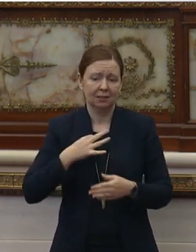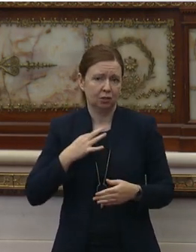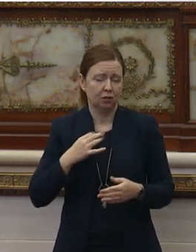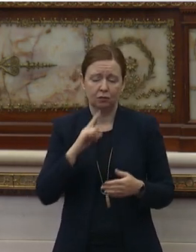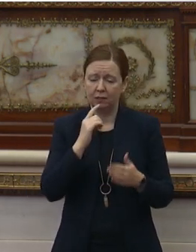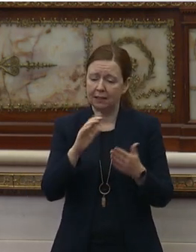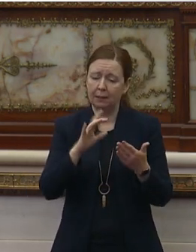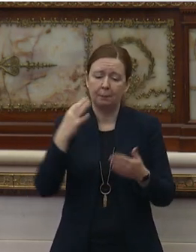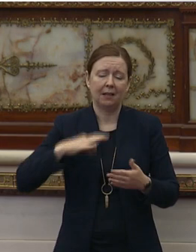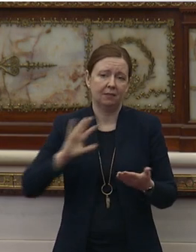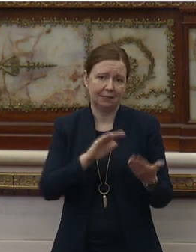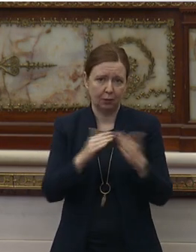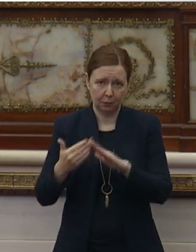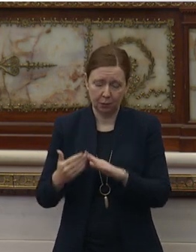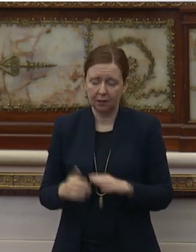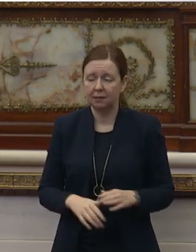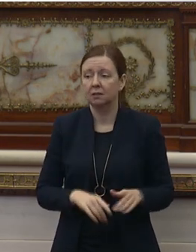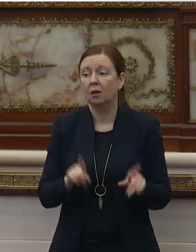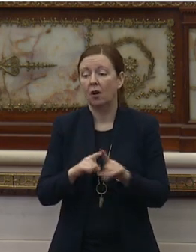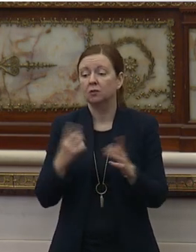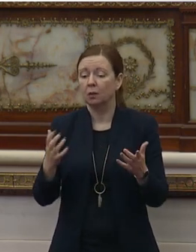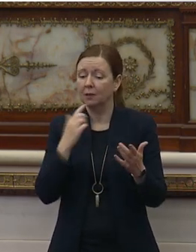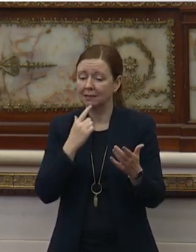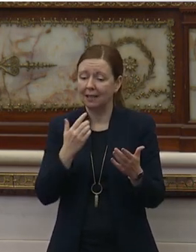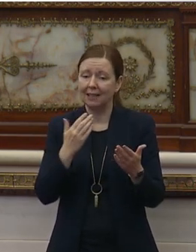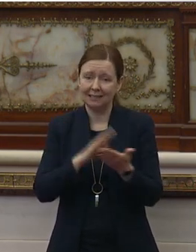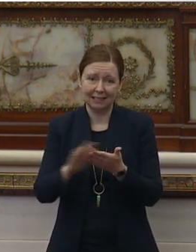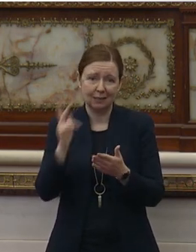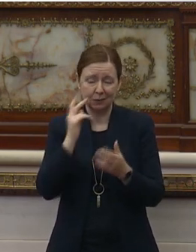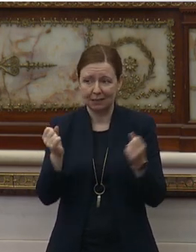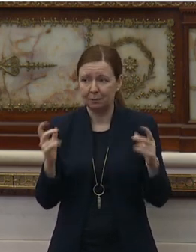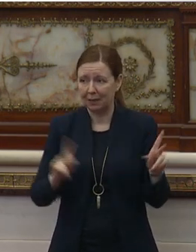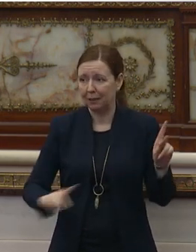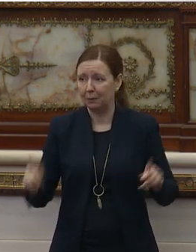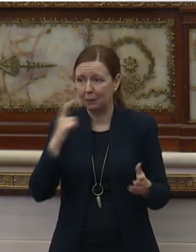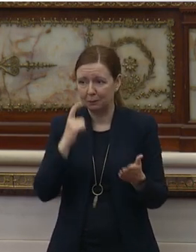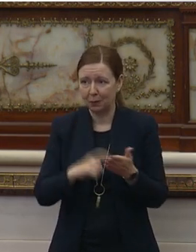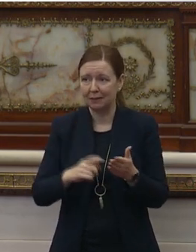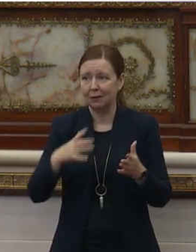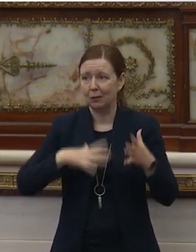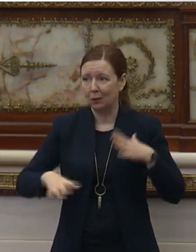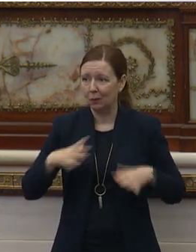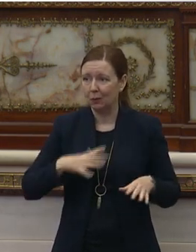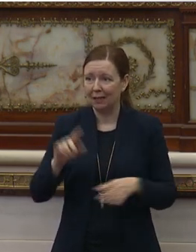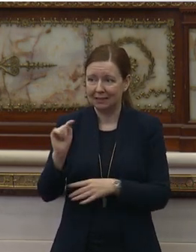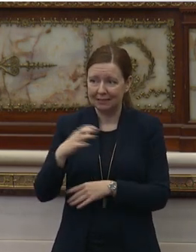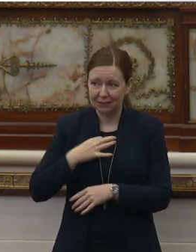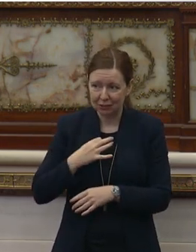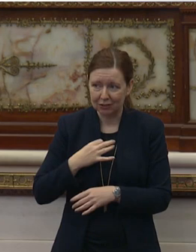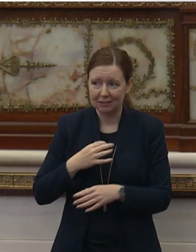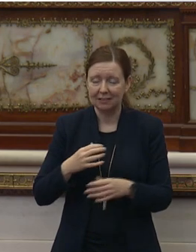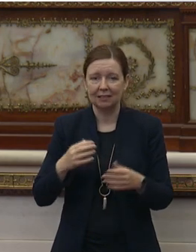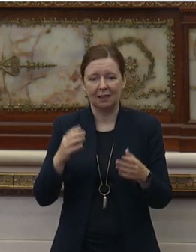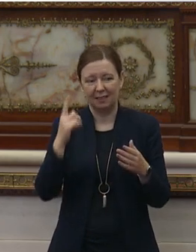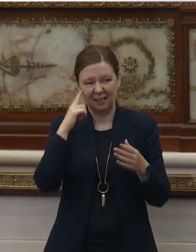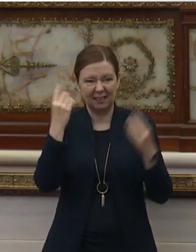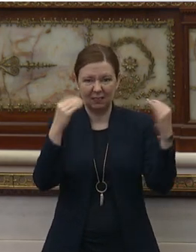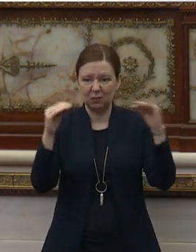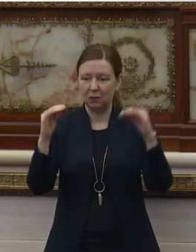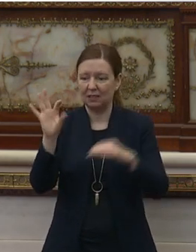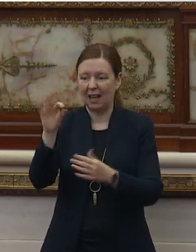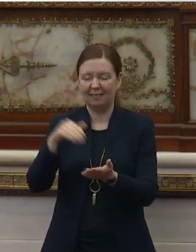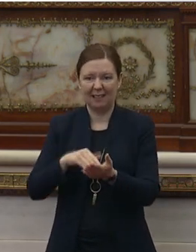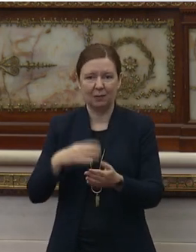our communities. And on a side note, I just want to say it's nice to see many people. I've noticed them wearing the t-shirts. I think they've sold 9,000 t-shirts so